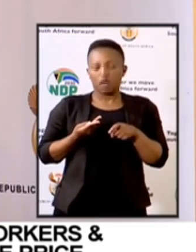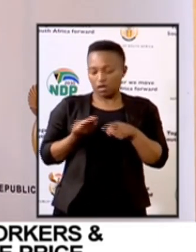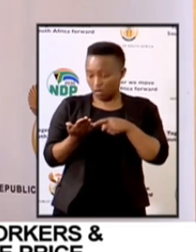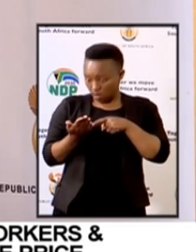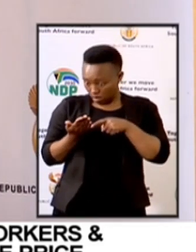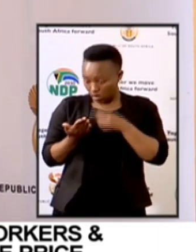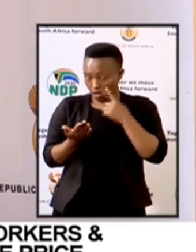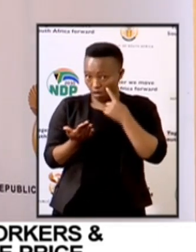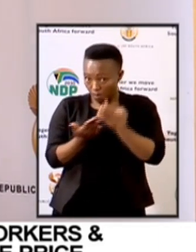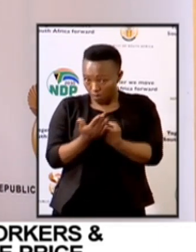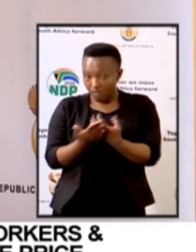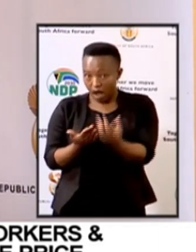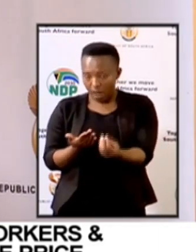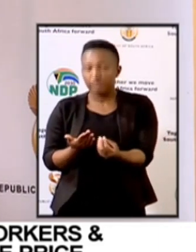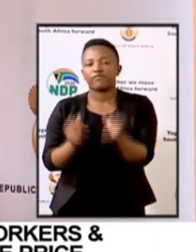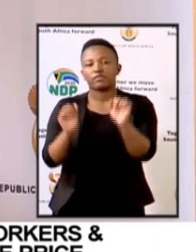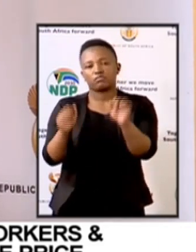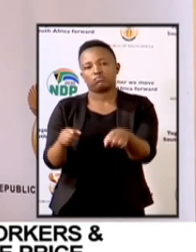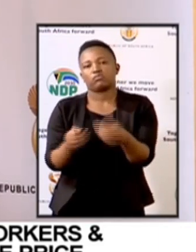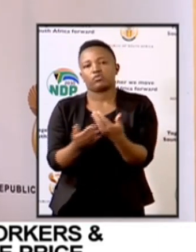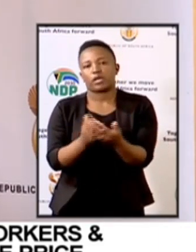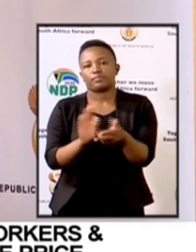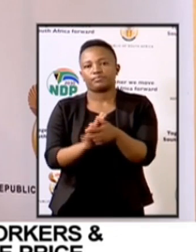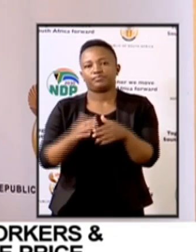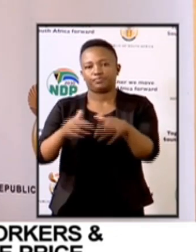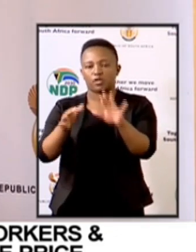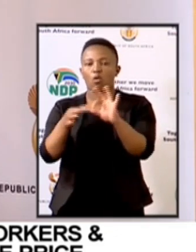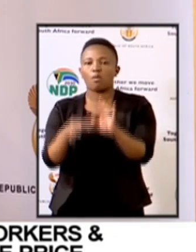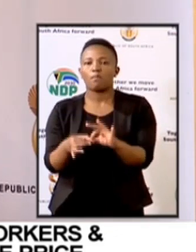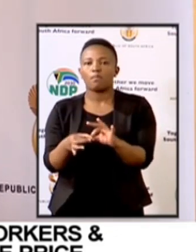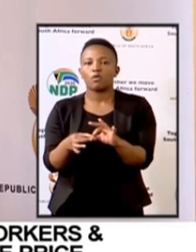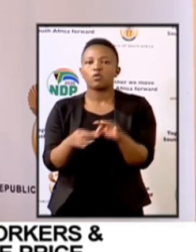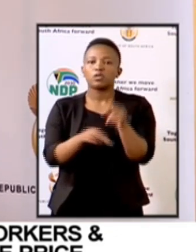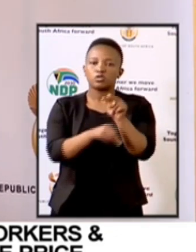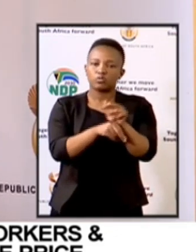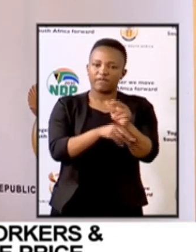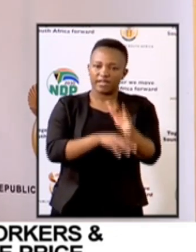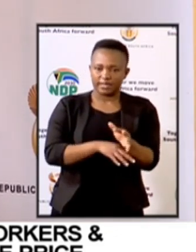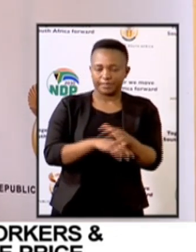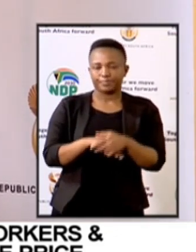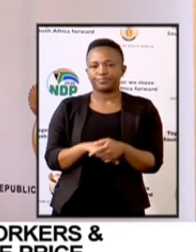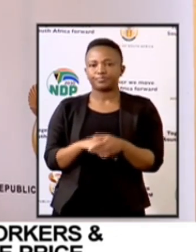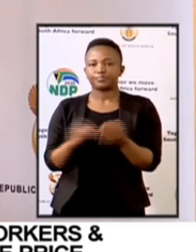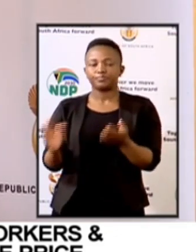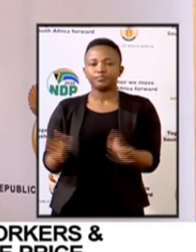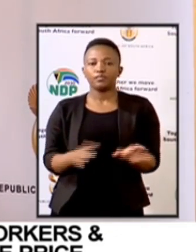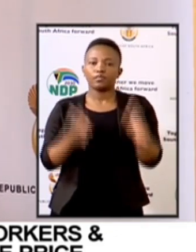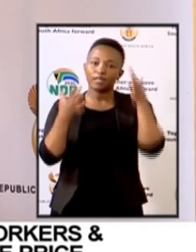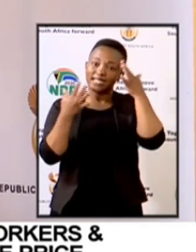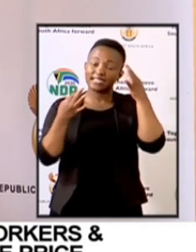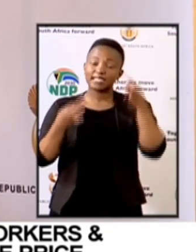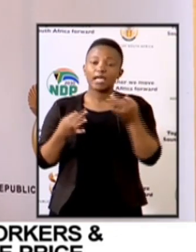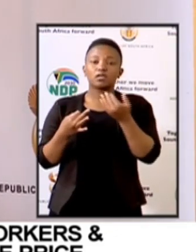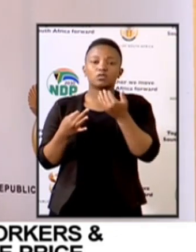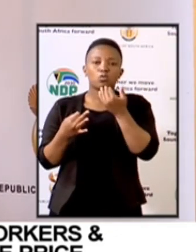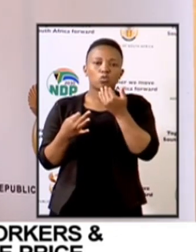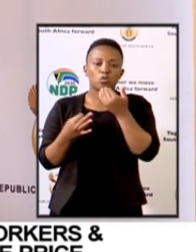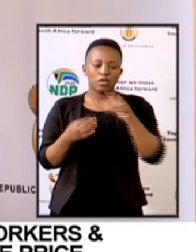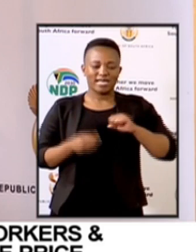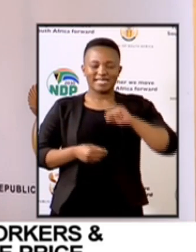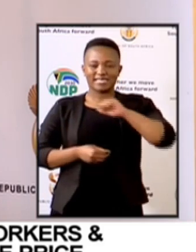detail on those with their relevant supervisors. The decision on remote working must be made with